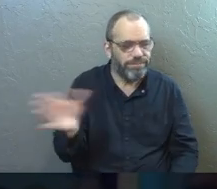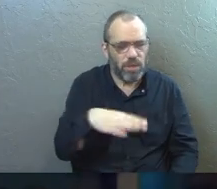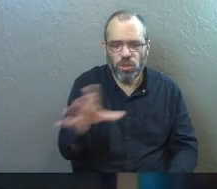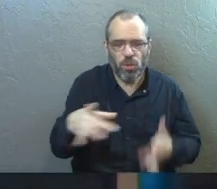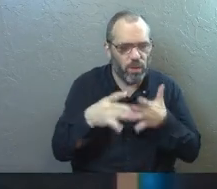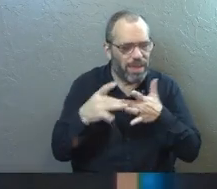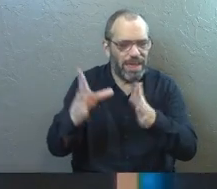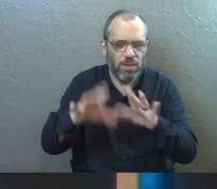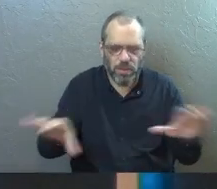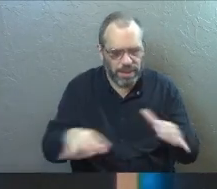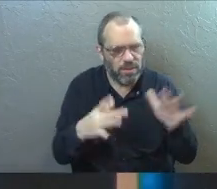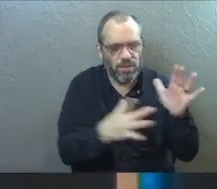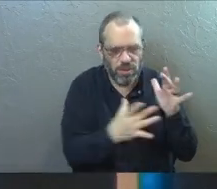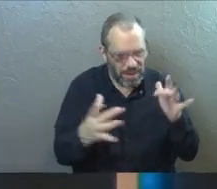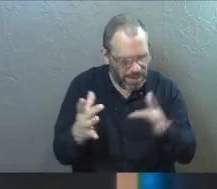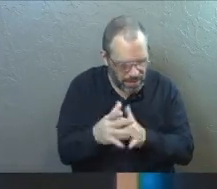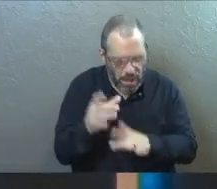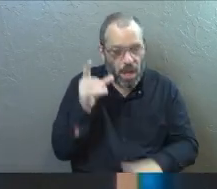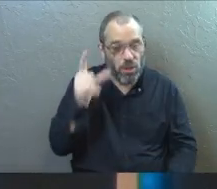and your leaders did to Jesus,